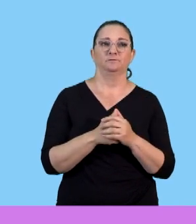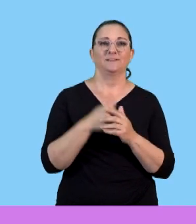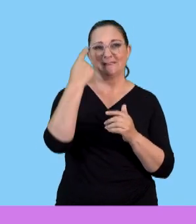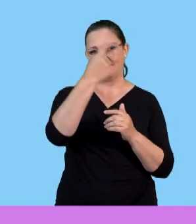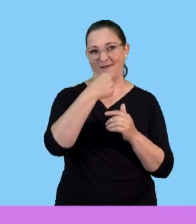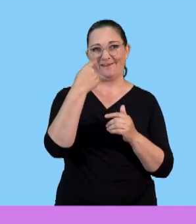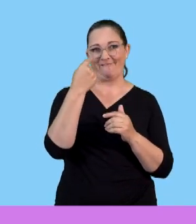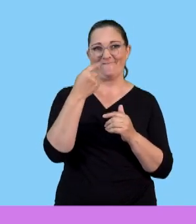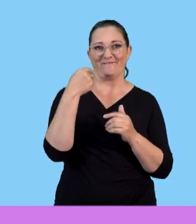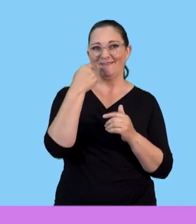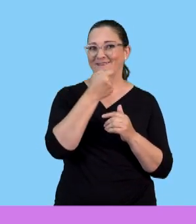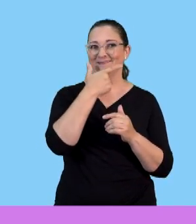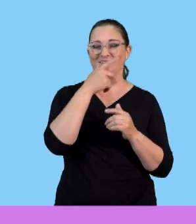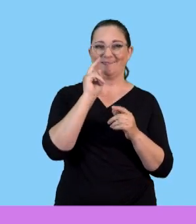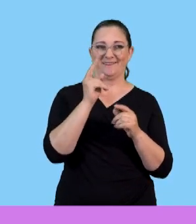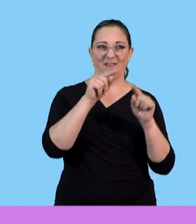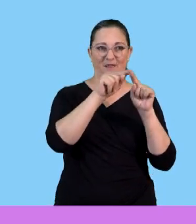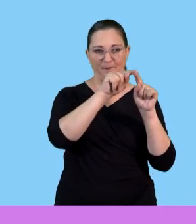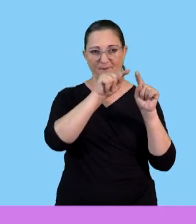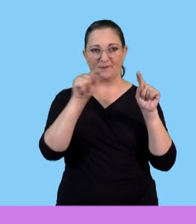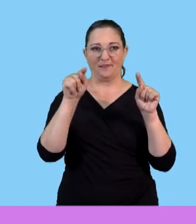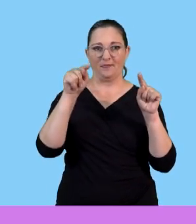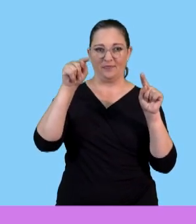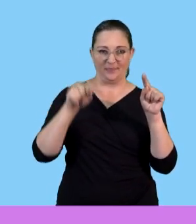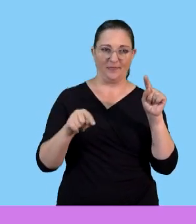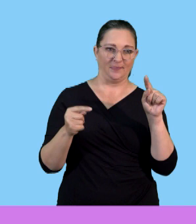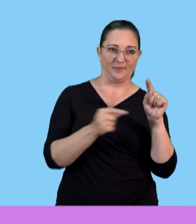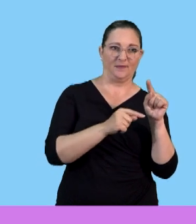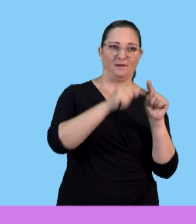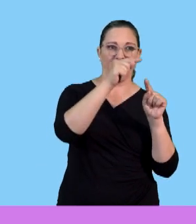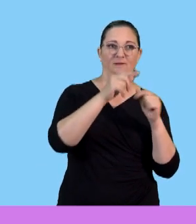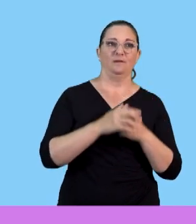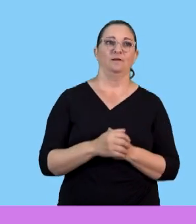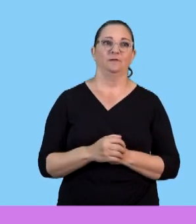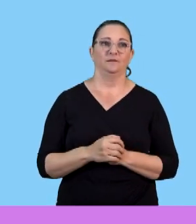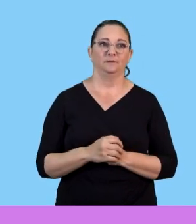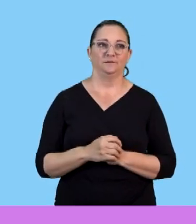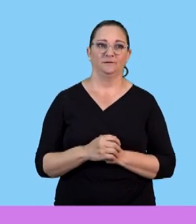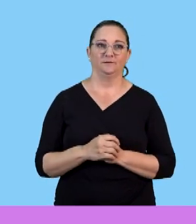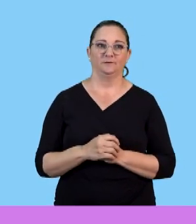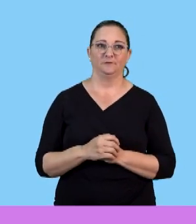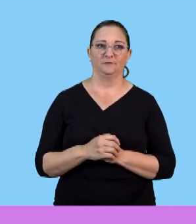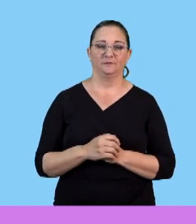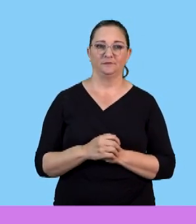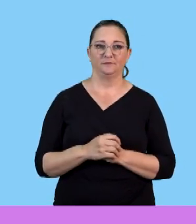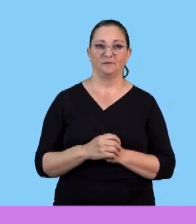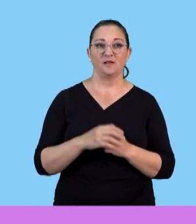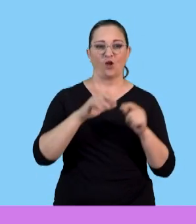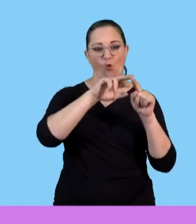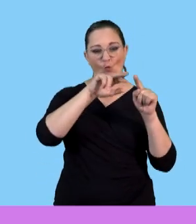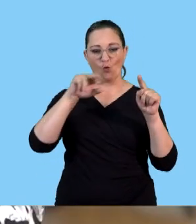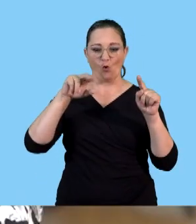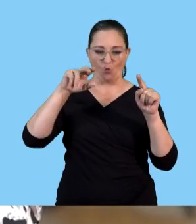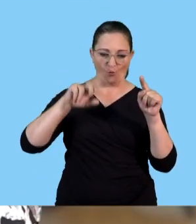our smiley face. It's going to show us again. So the length, the width, the length, and the width. They